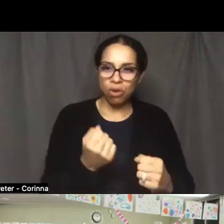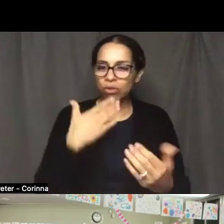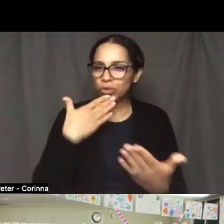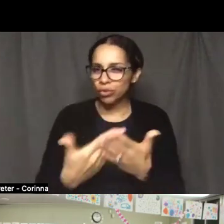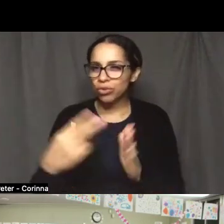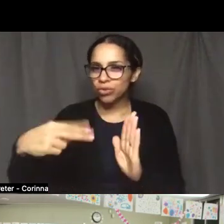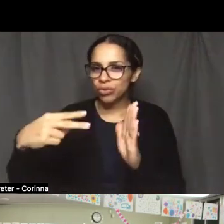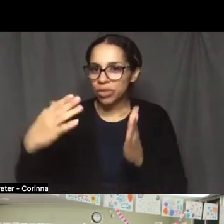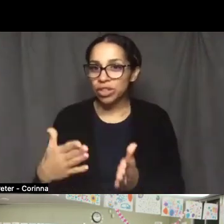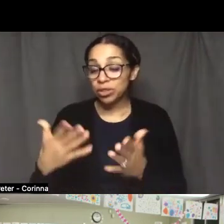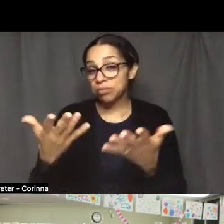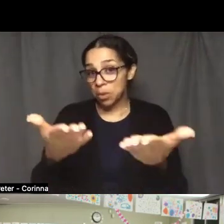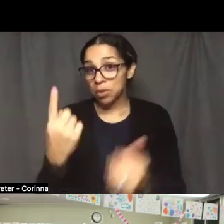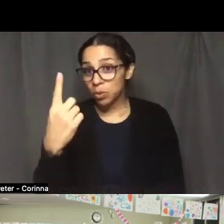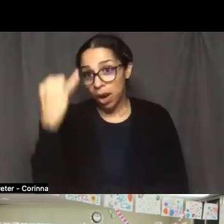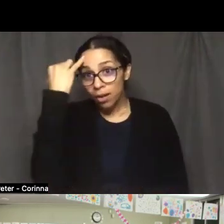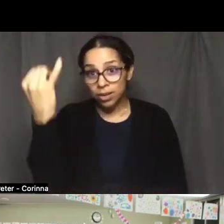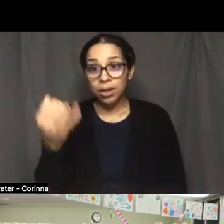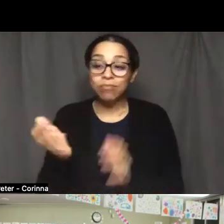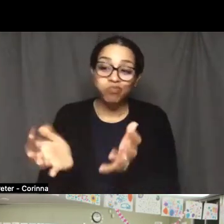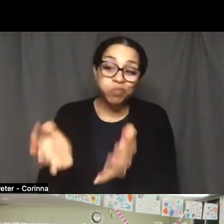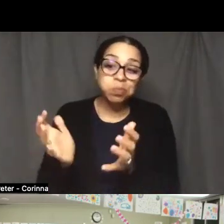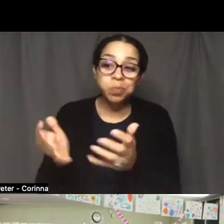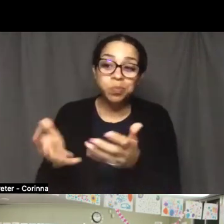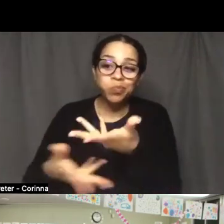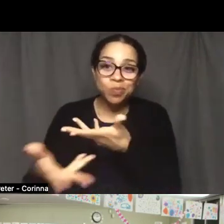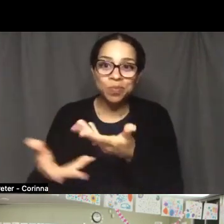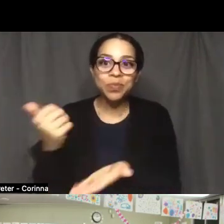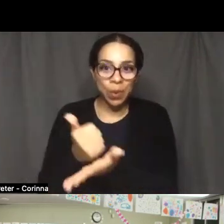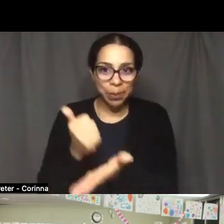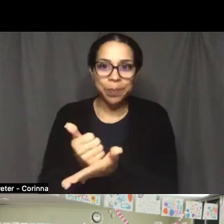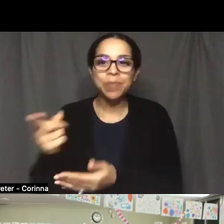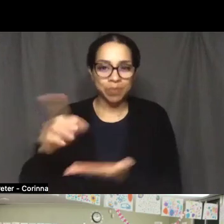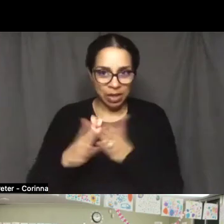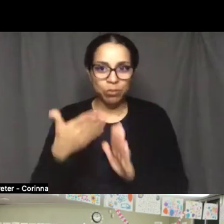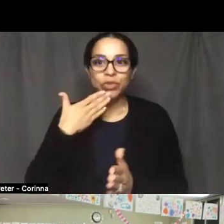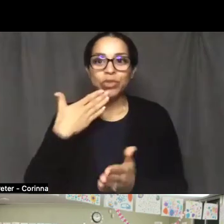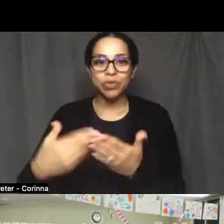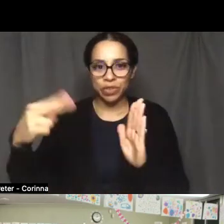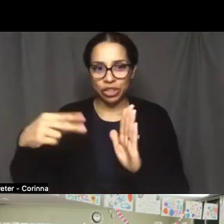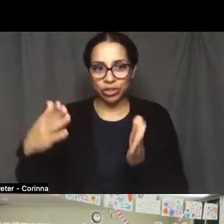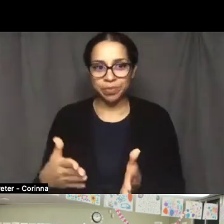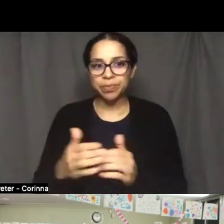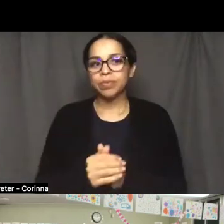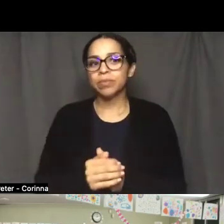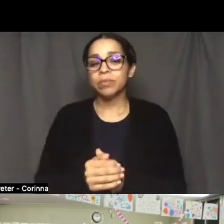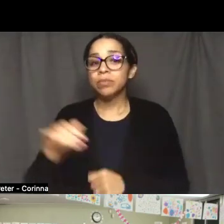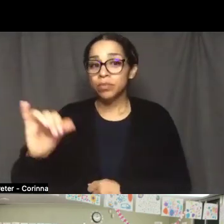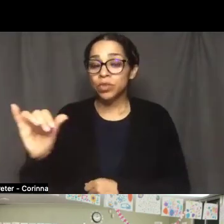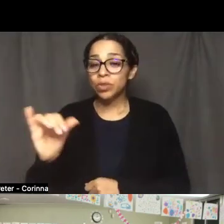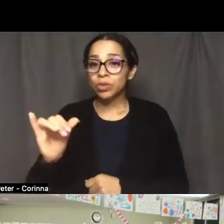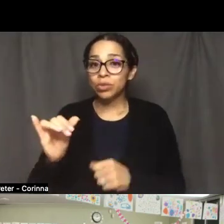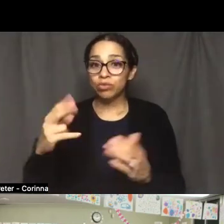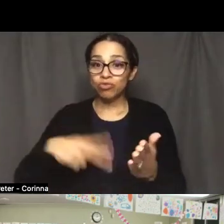can support your child becoming a reader. Reading to your child to build knowledge. So reading to your child is something